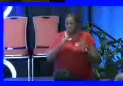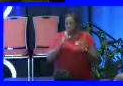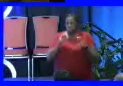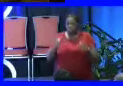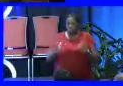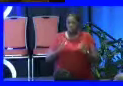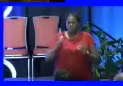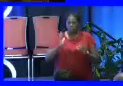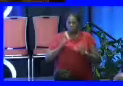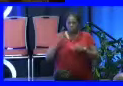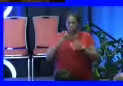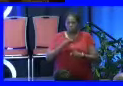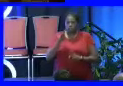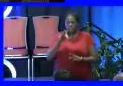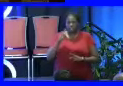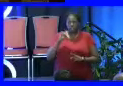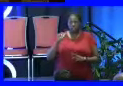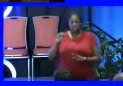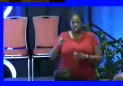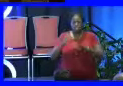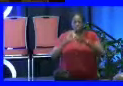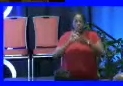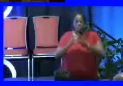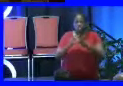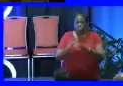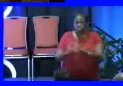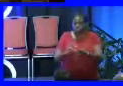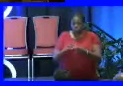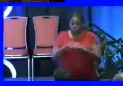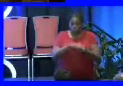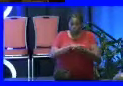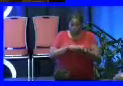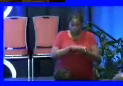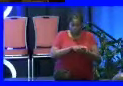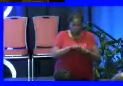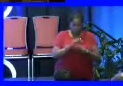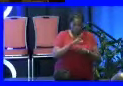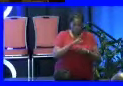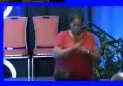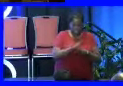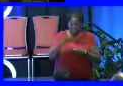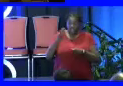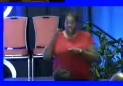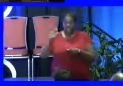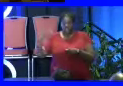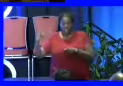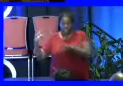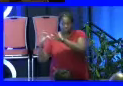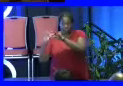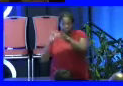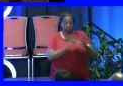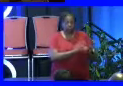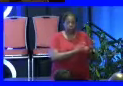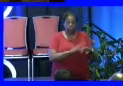role whatsoever. HMIS is a relationship between a local continuum of care and HUD. And it's made it